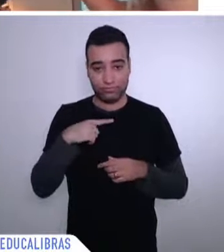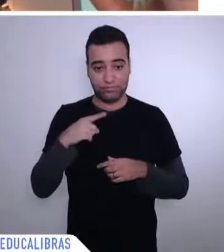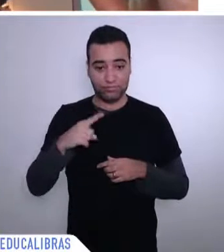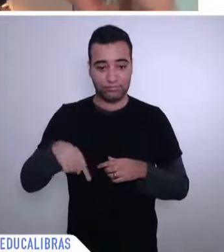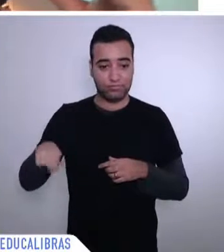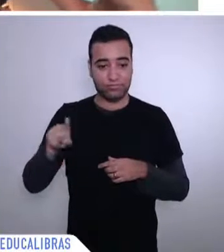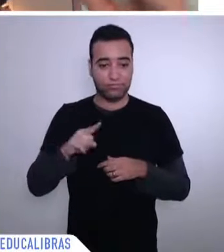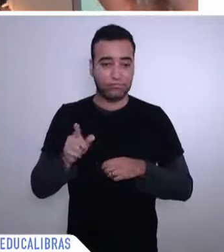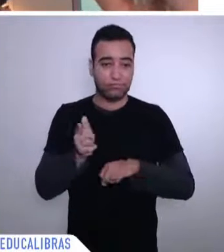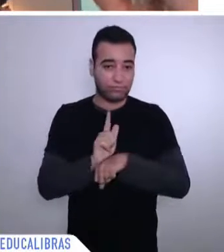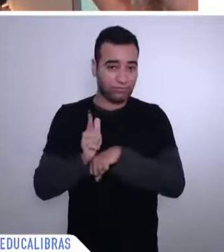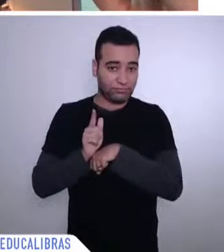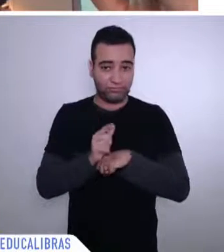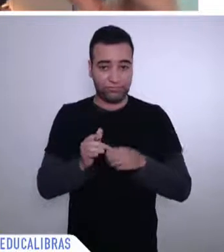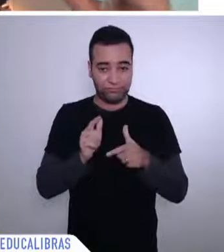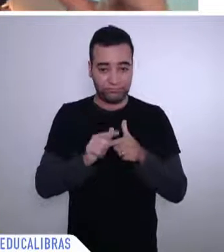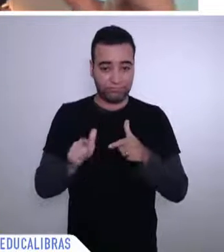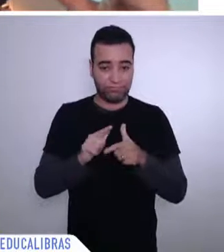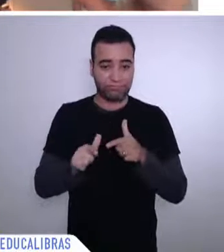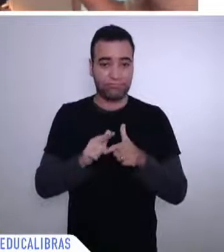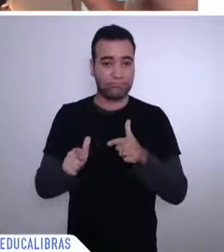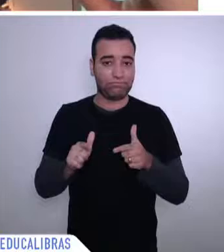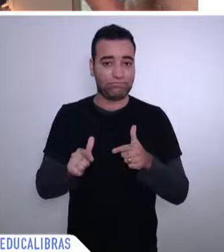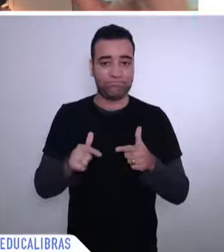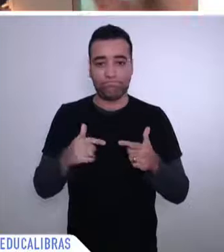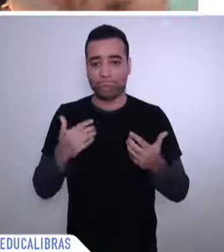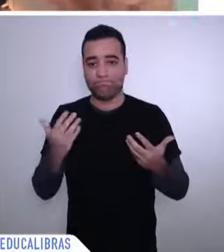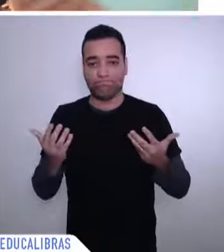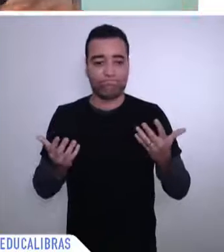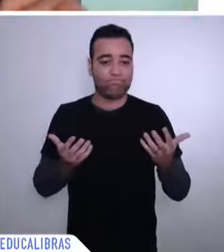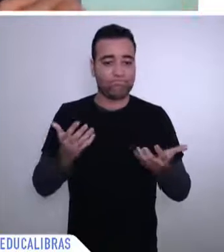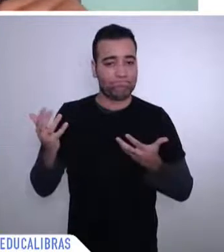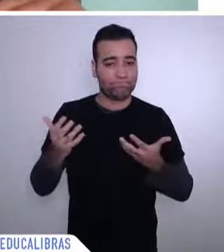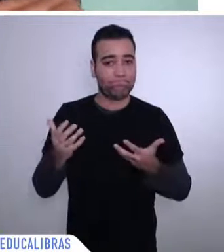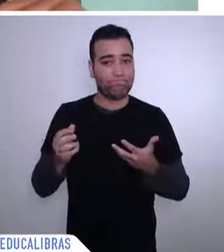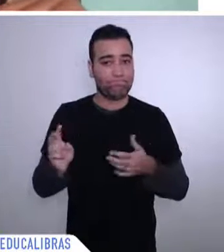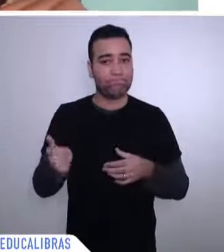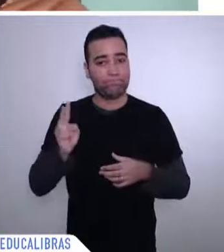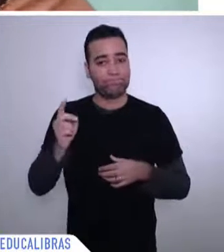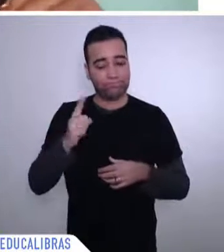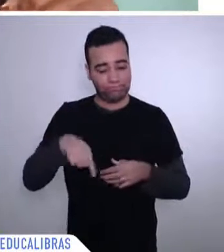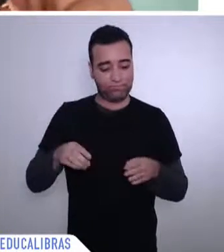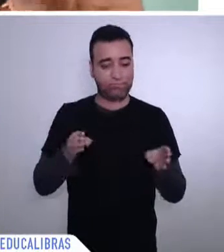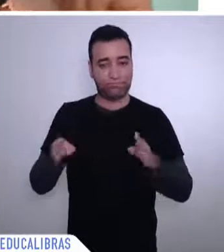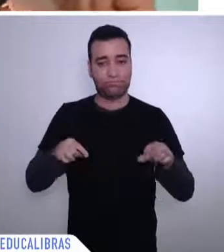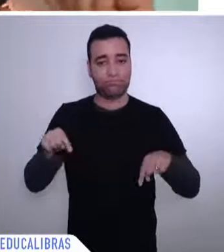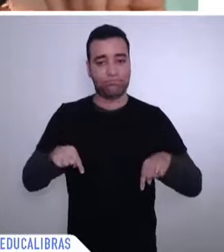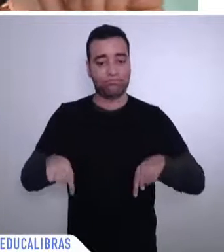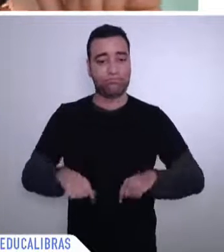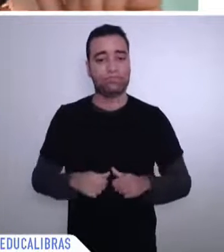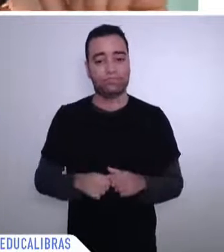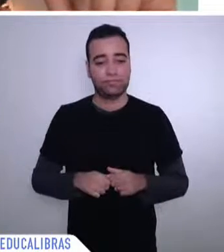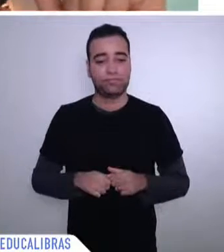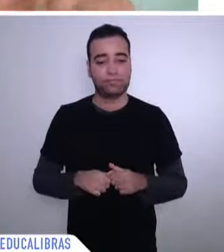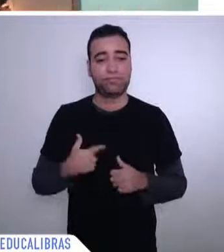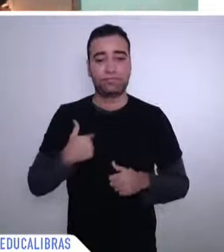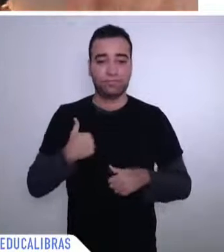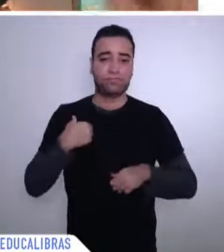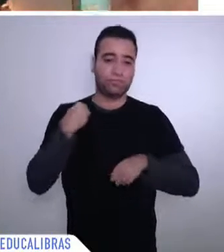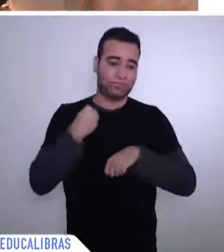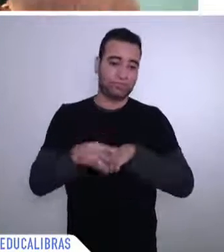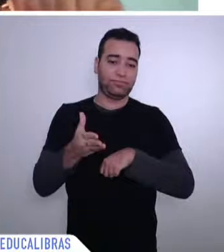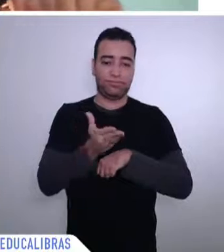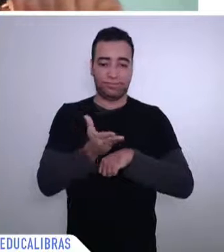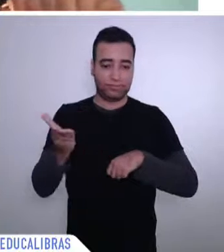is an historical moment in which crisis management and uncertainty management is valuable, this